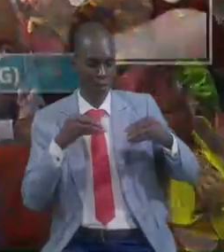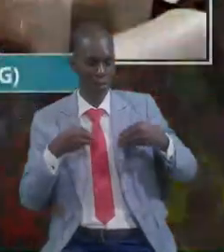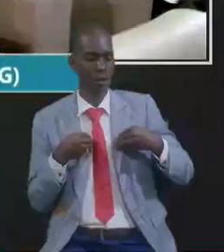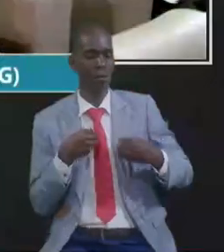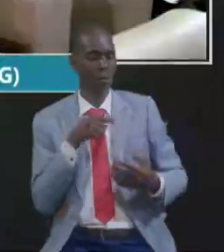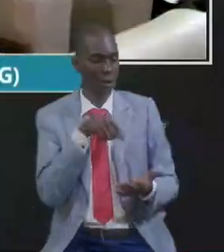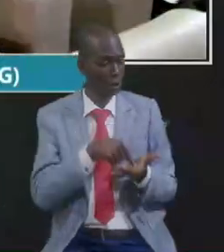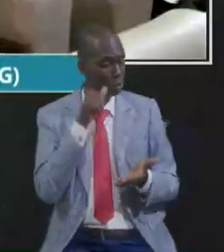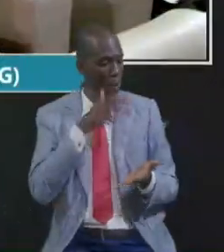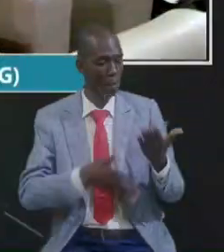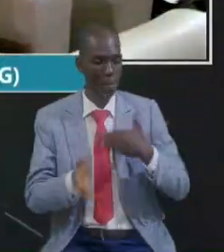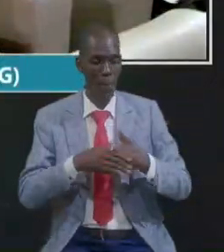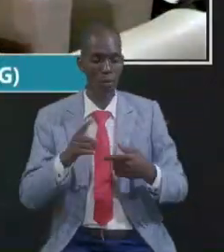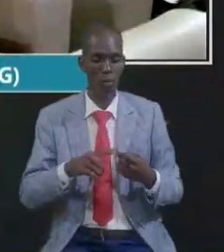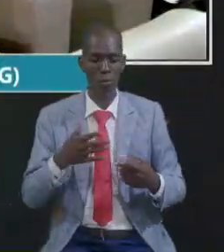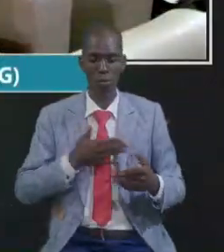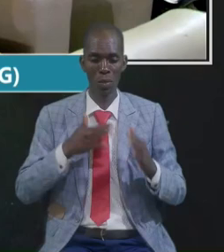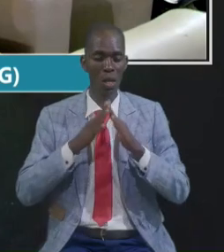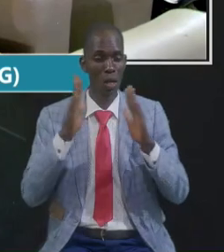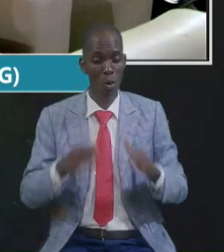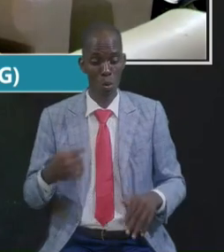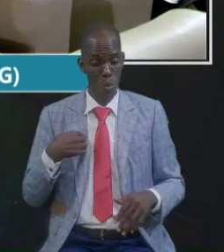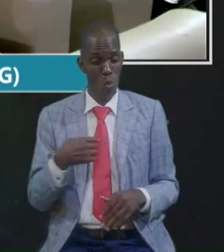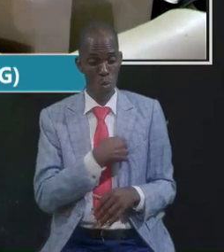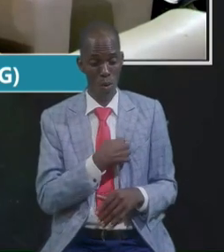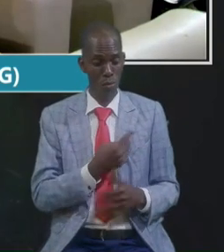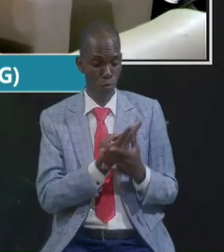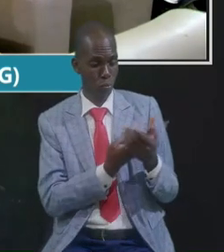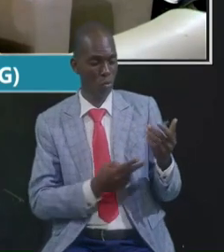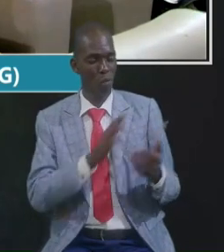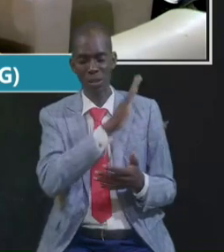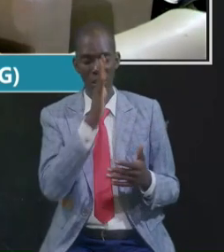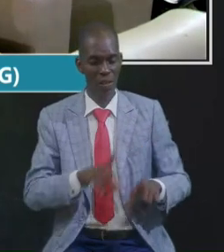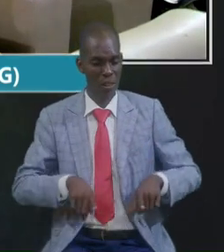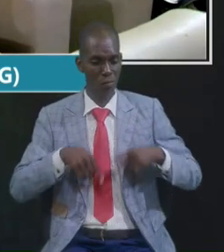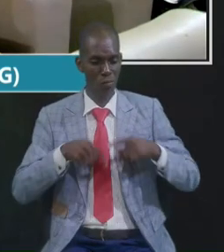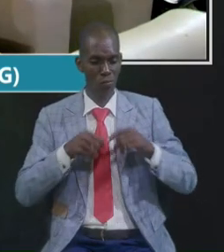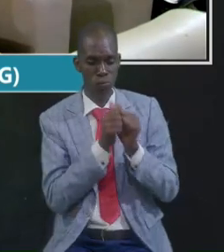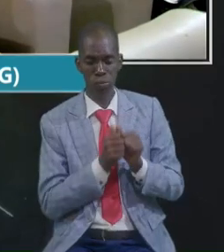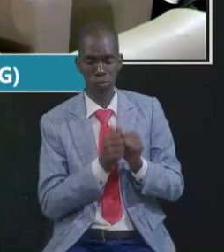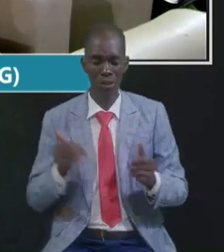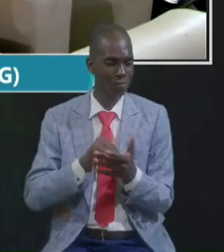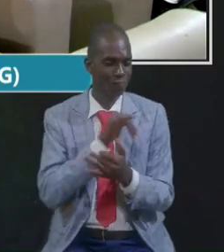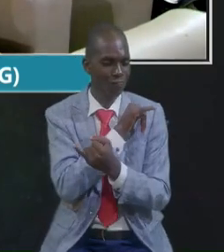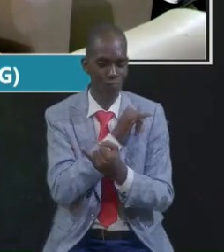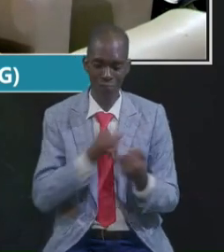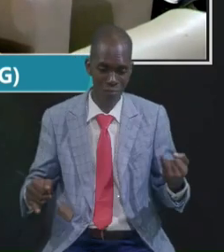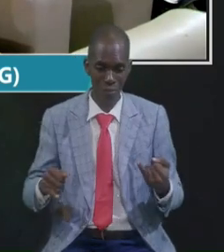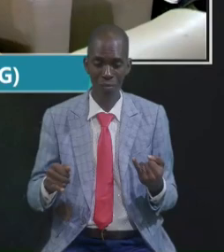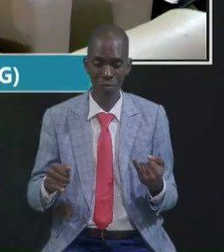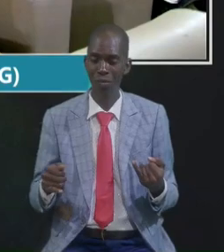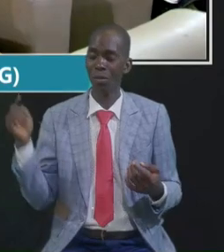house. We will never live together. He says, on my dead